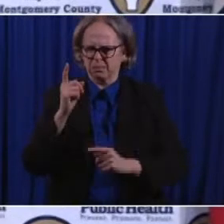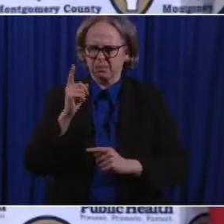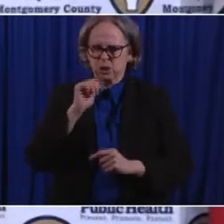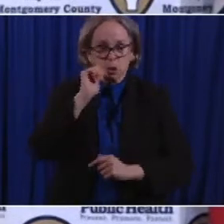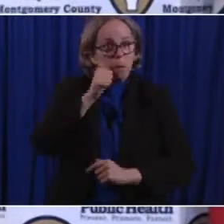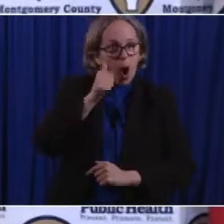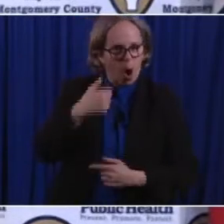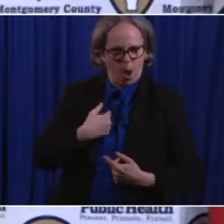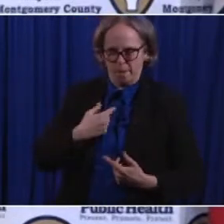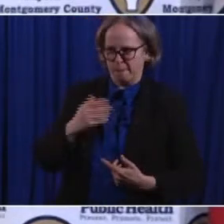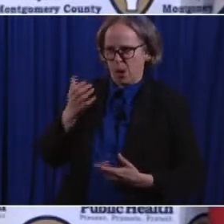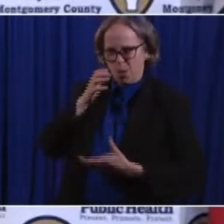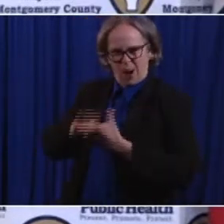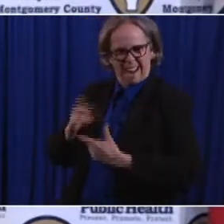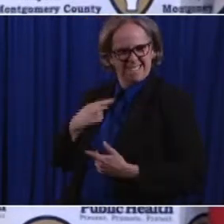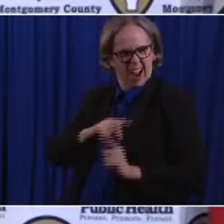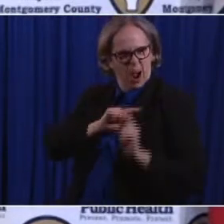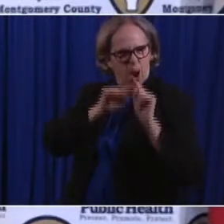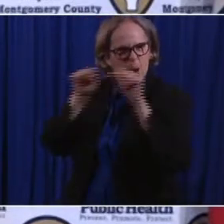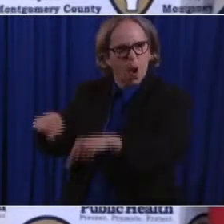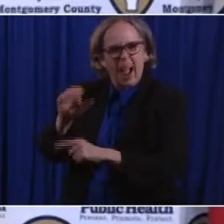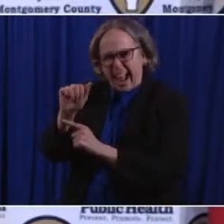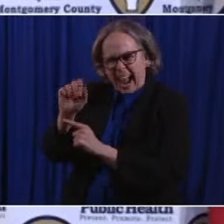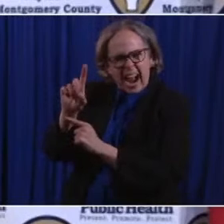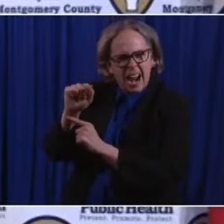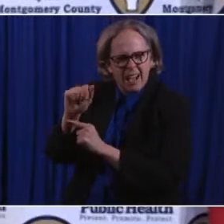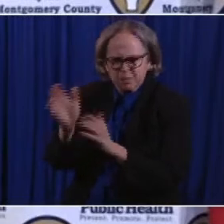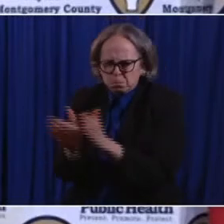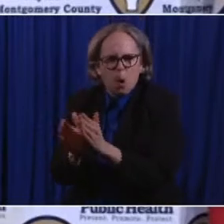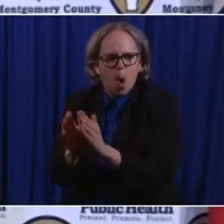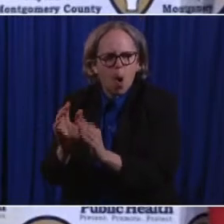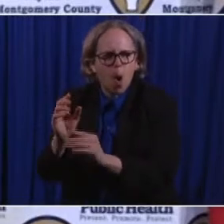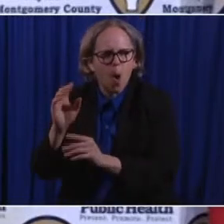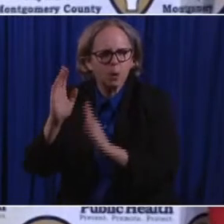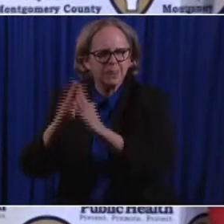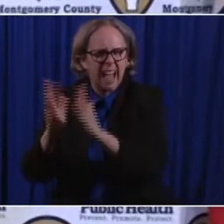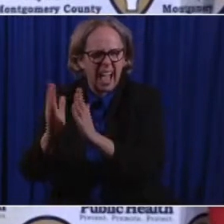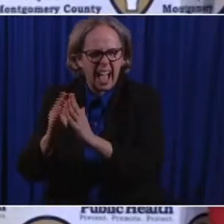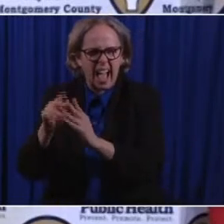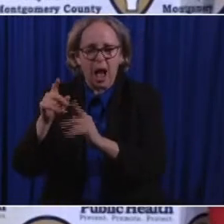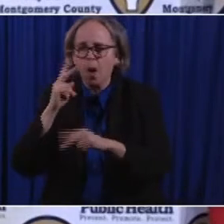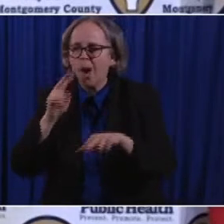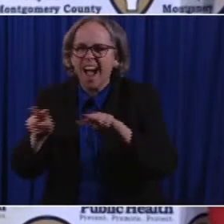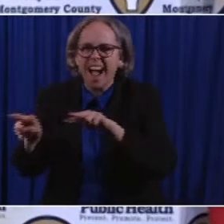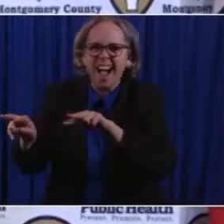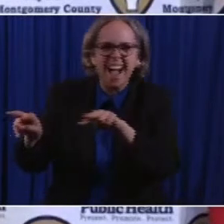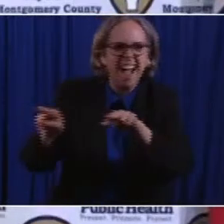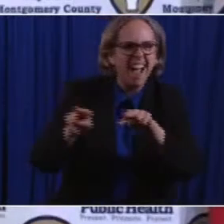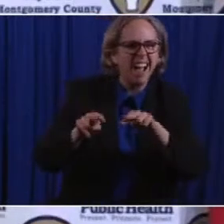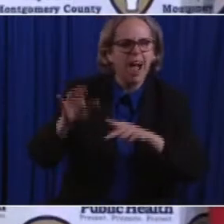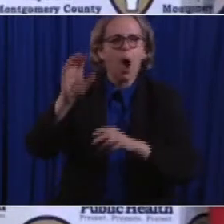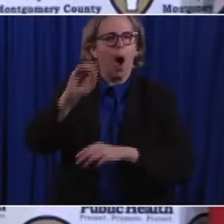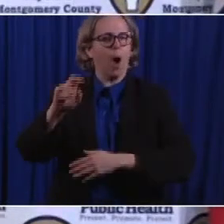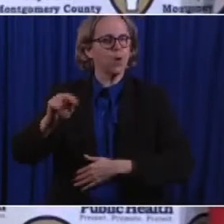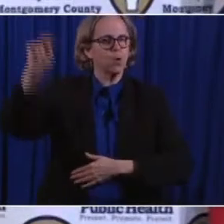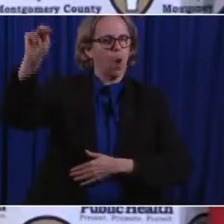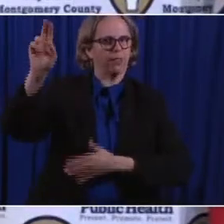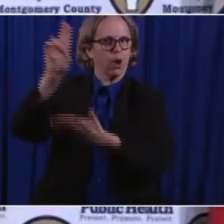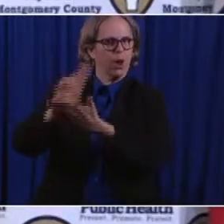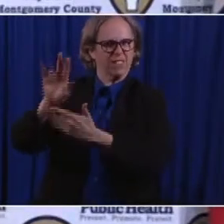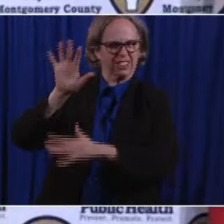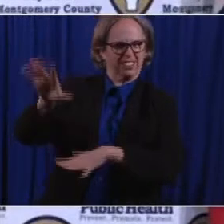We look forward to being back at Ohio Northern. During the past few weeks, we've seen